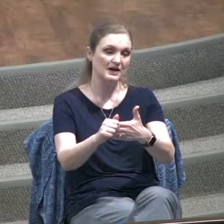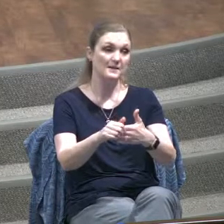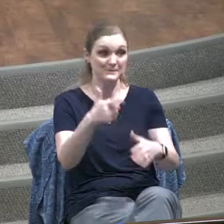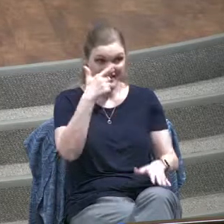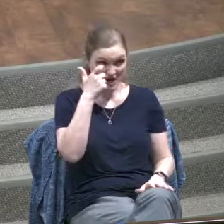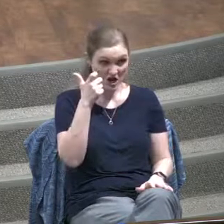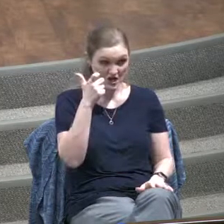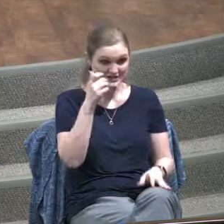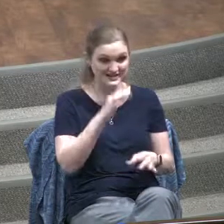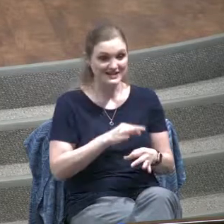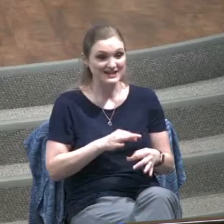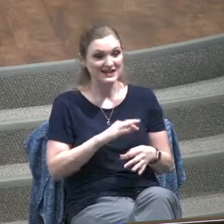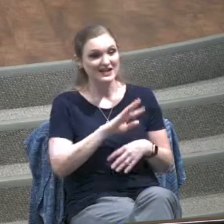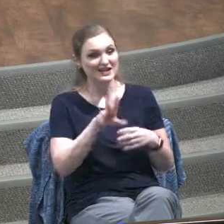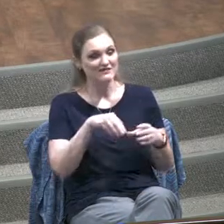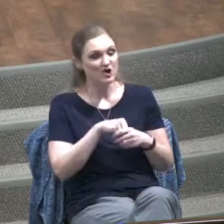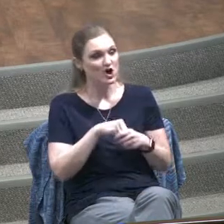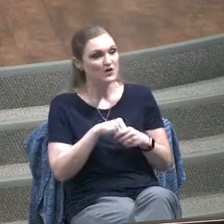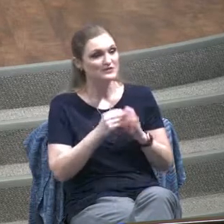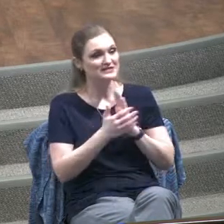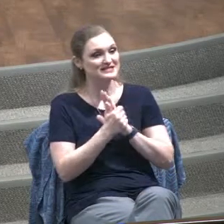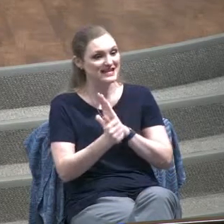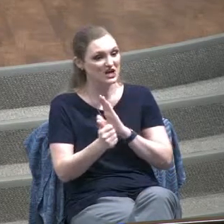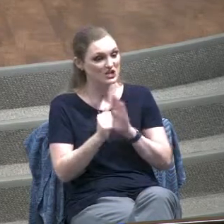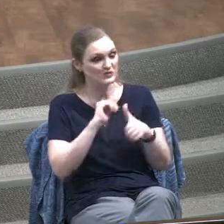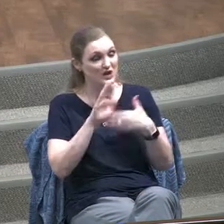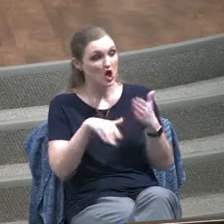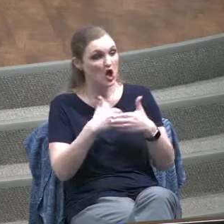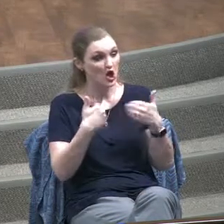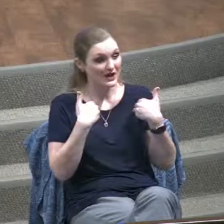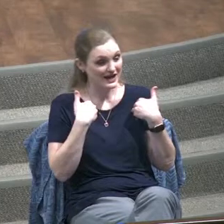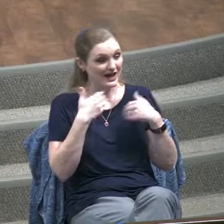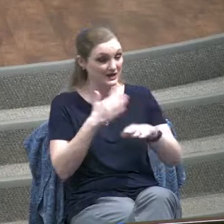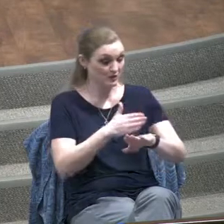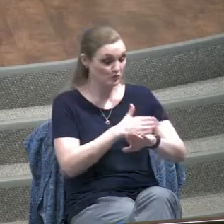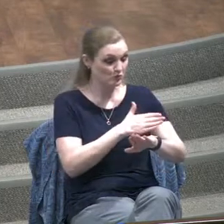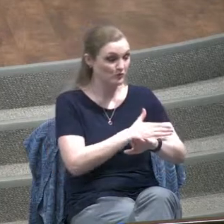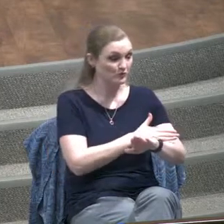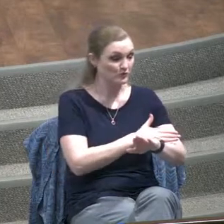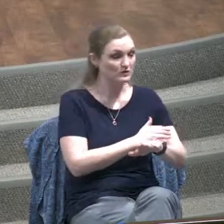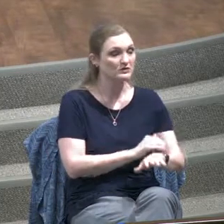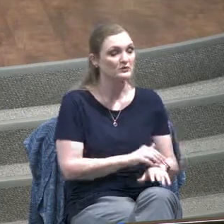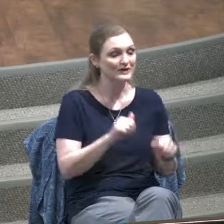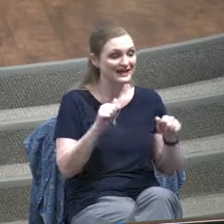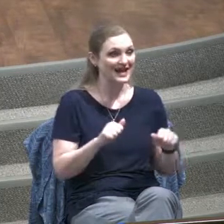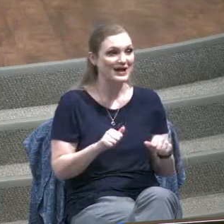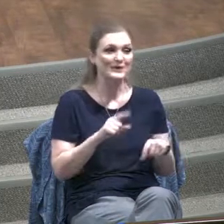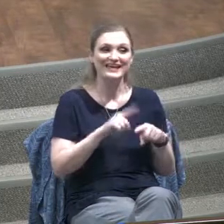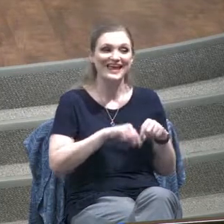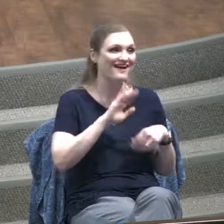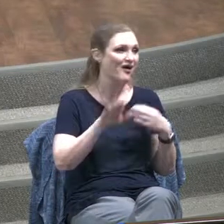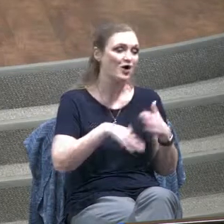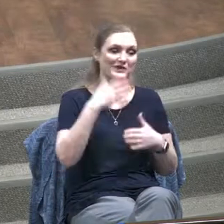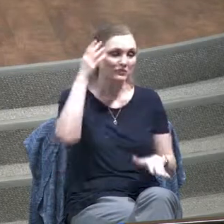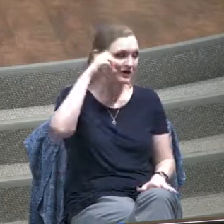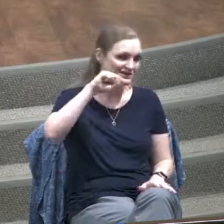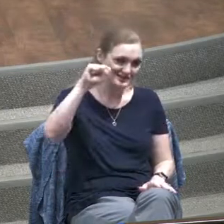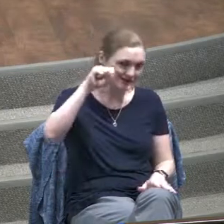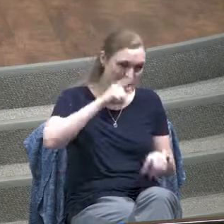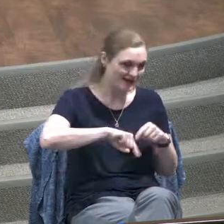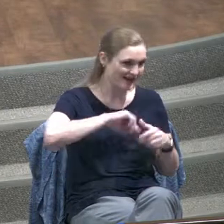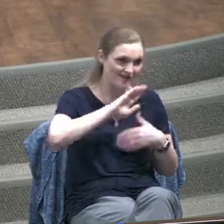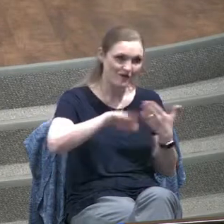because it involves certain skills that we all can develop. Now, we all can't be president. We all can't